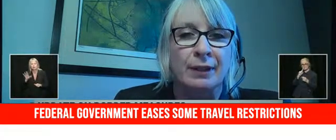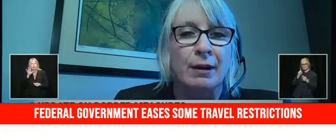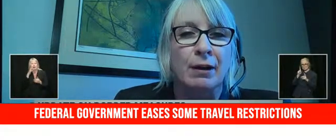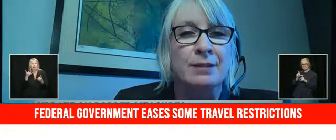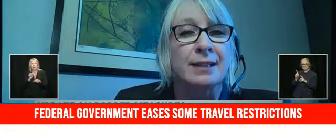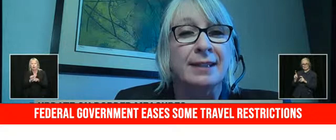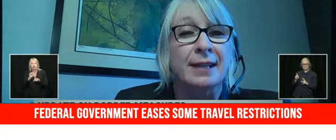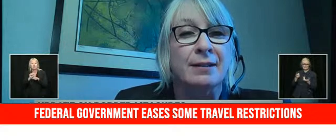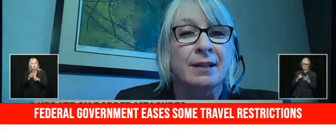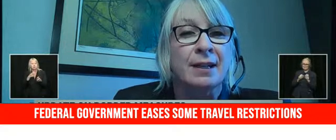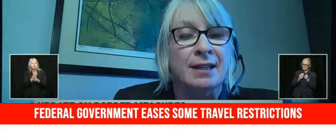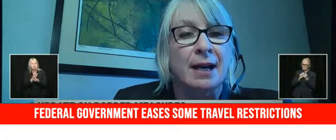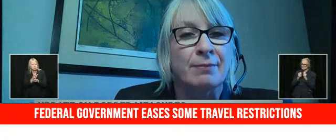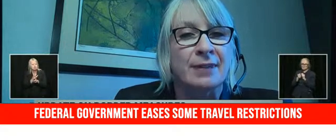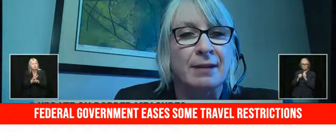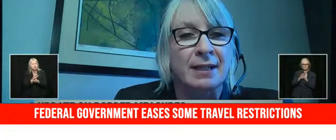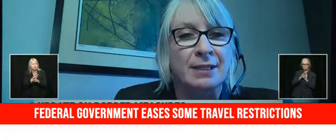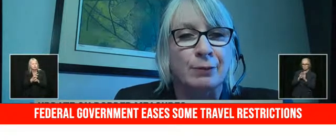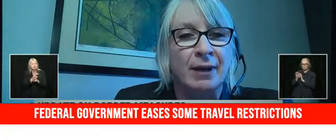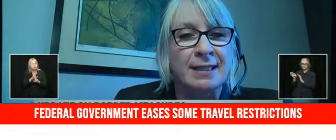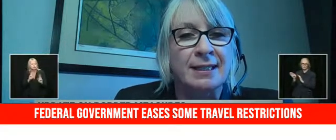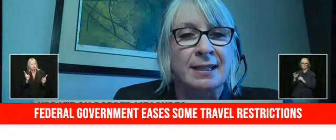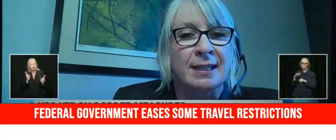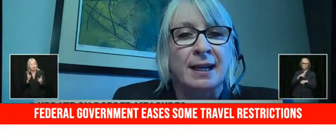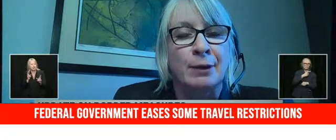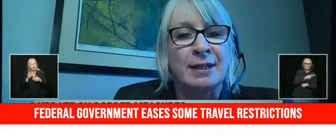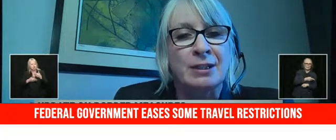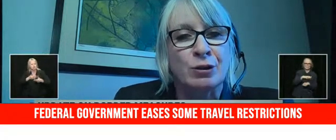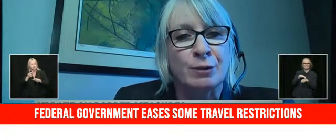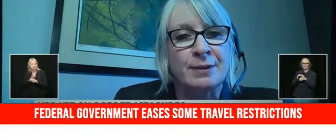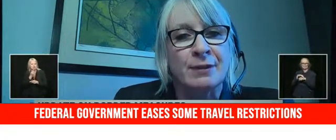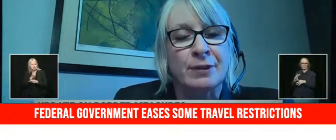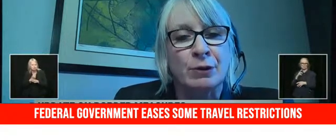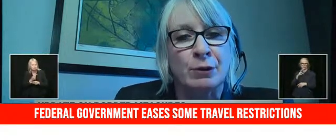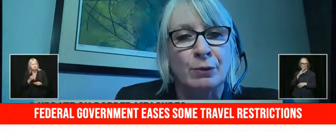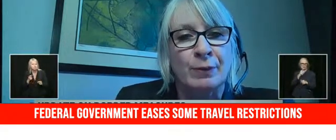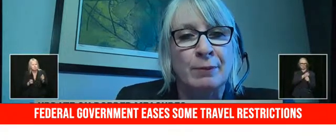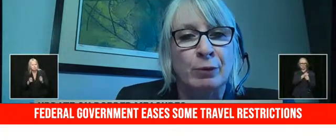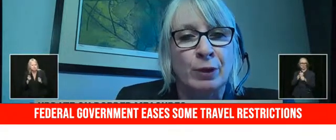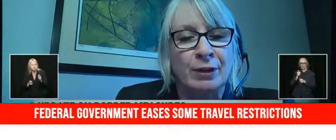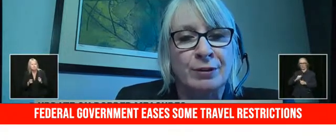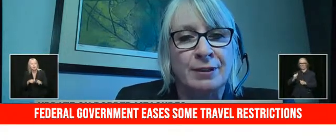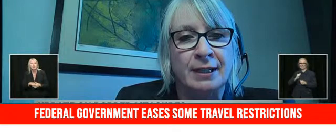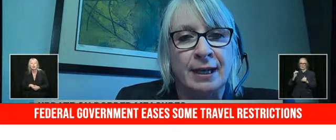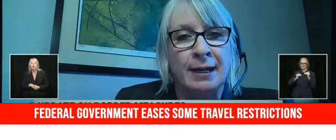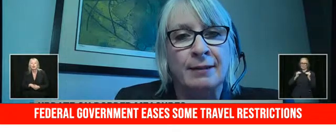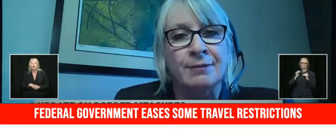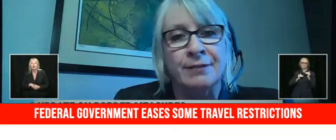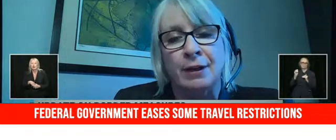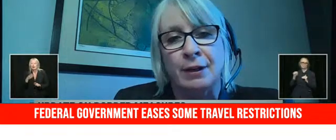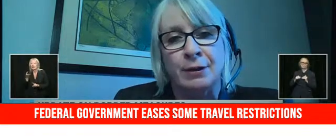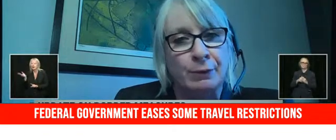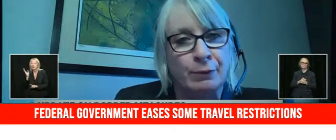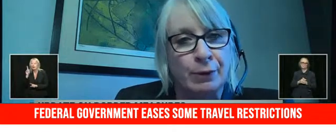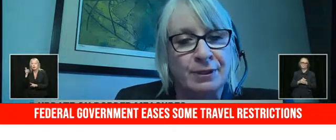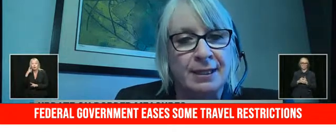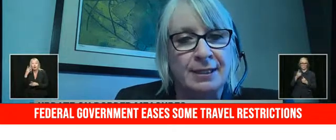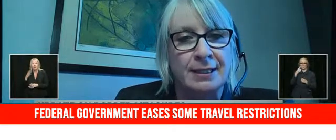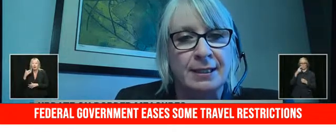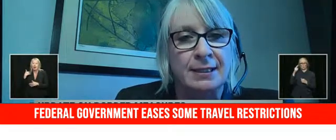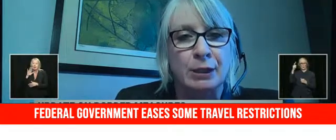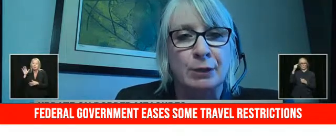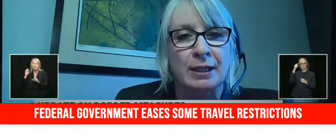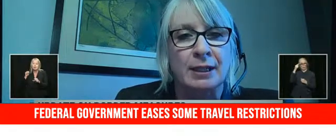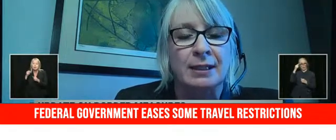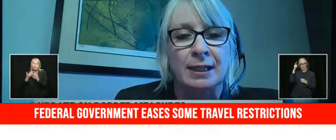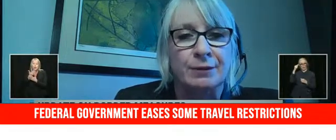working really hard to get that mix right. In terms of, you know, employers that have their own